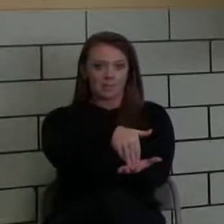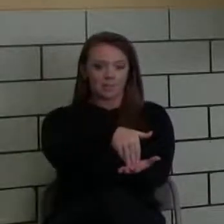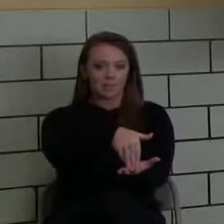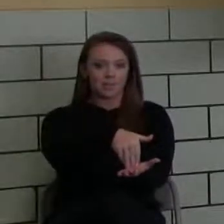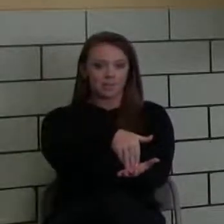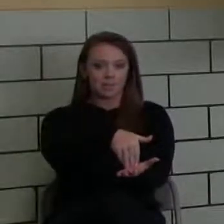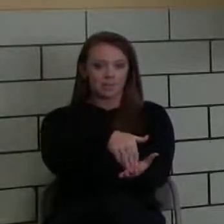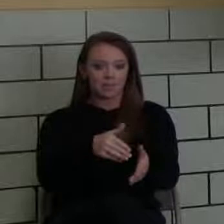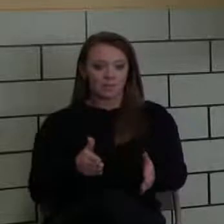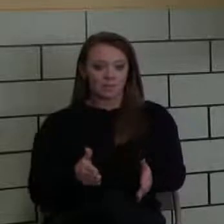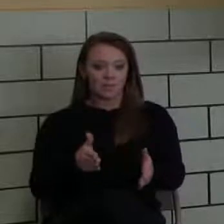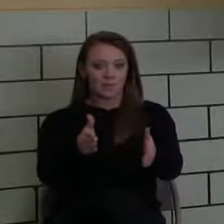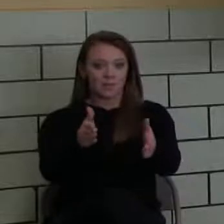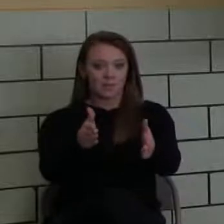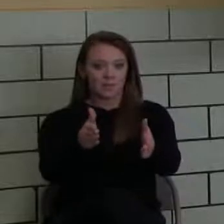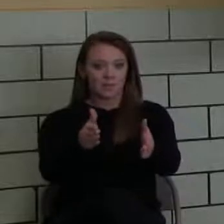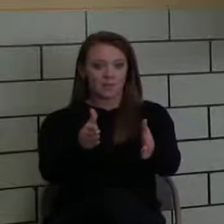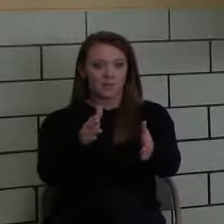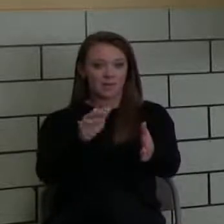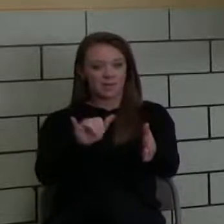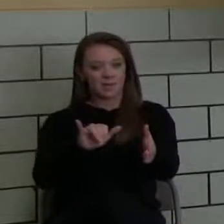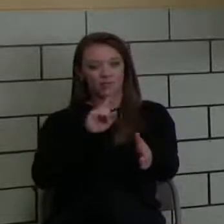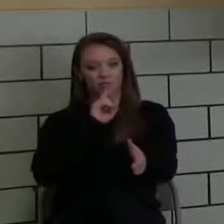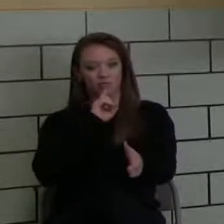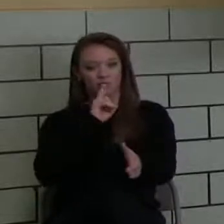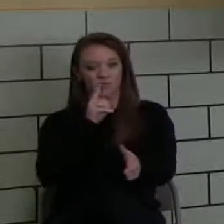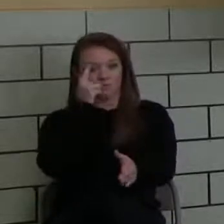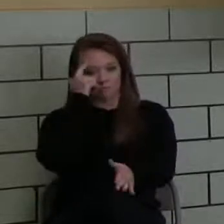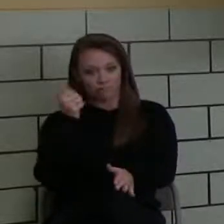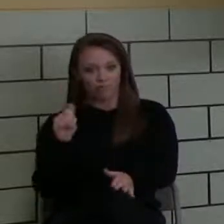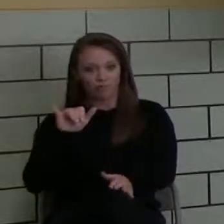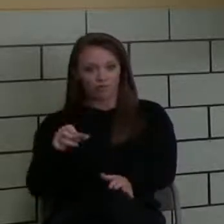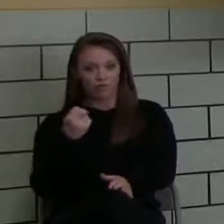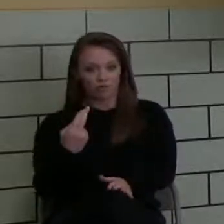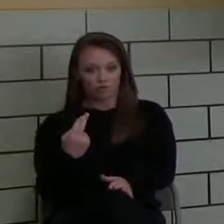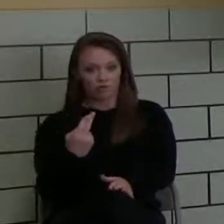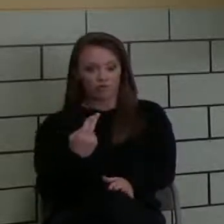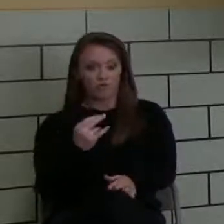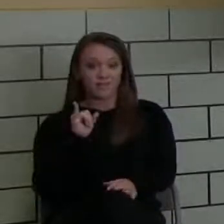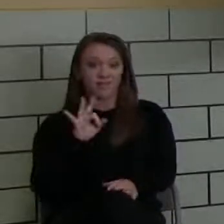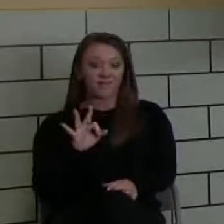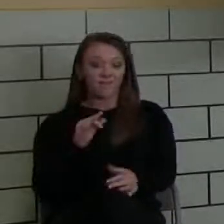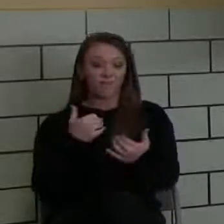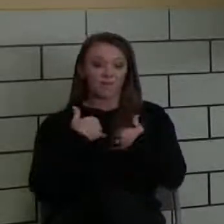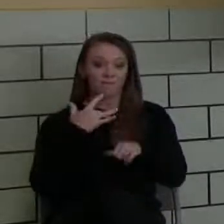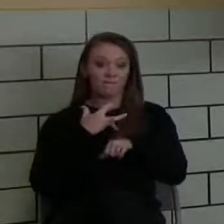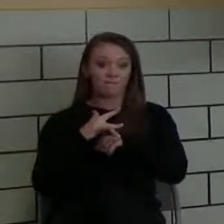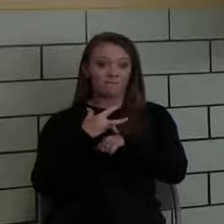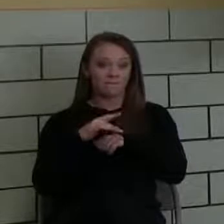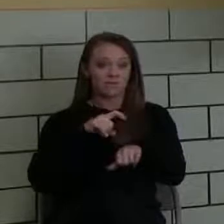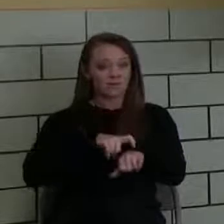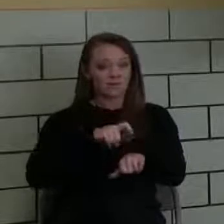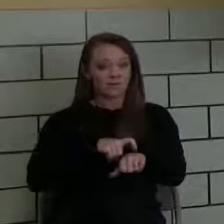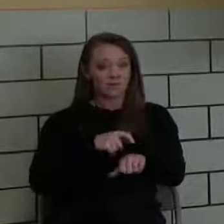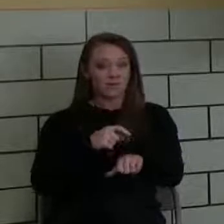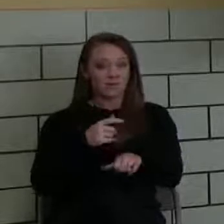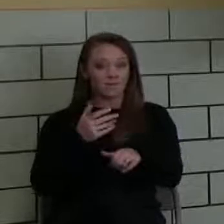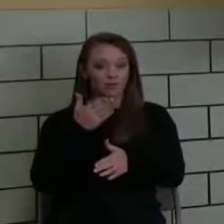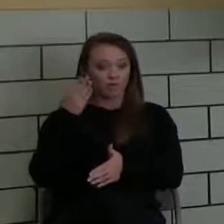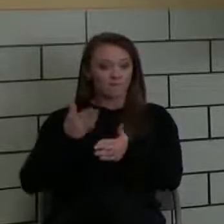sort of a Josh option. If there's time to get that done before the end of